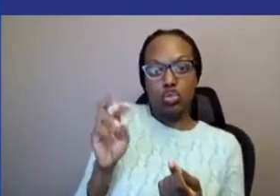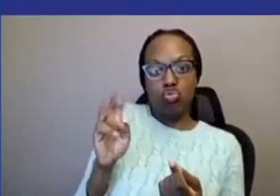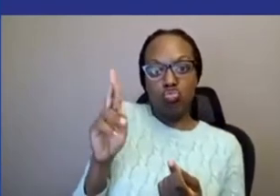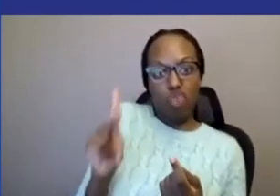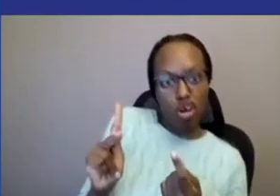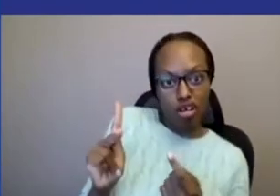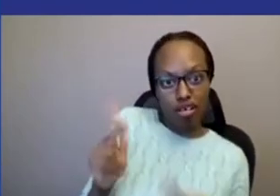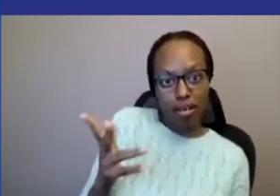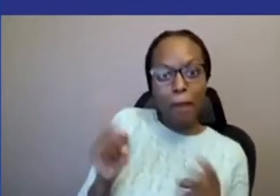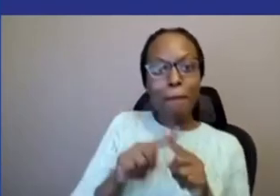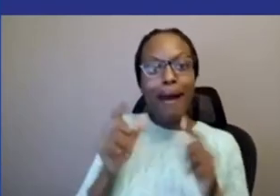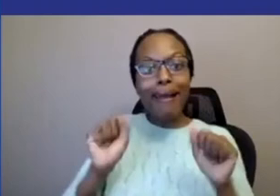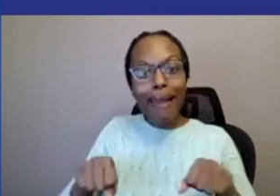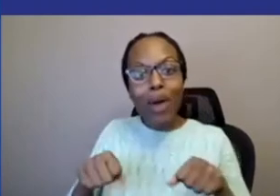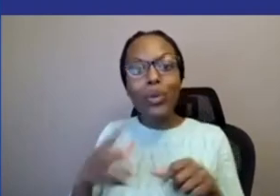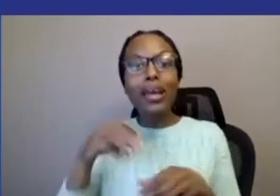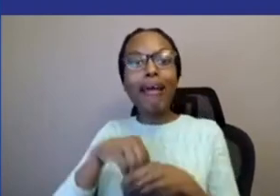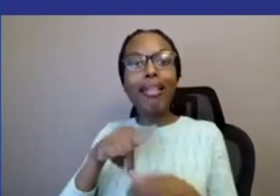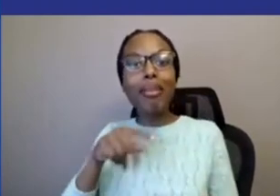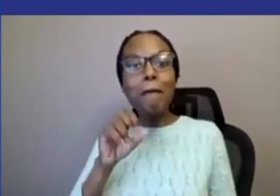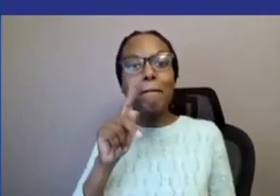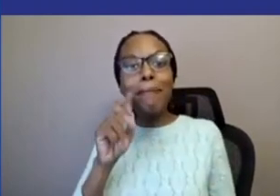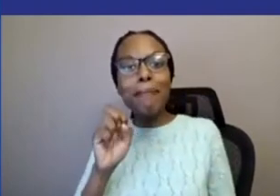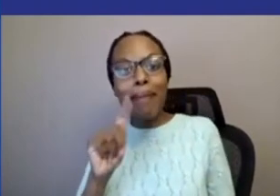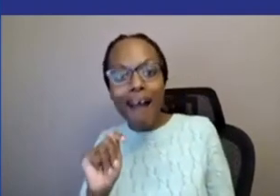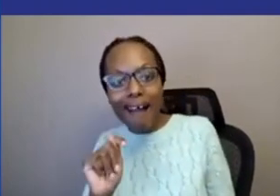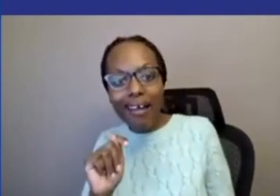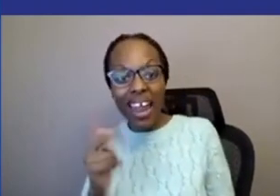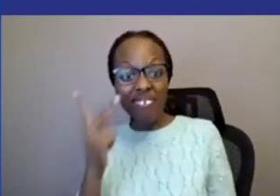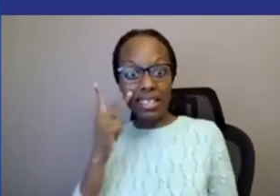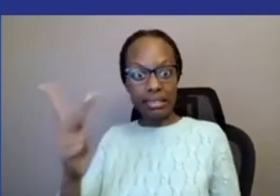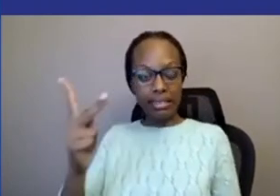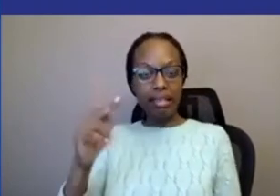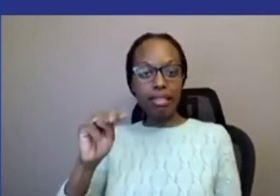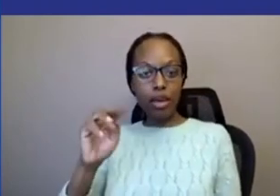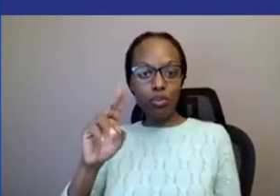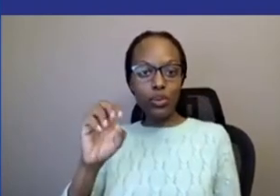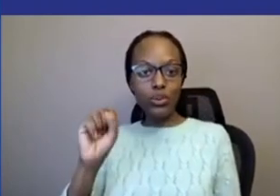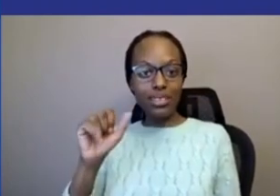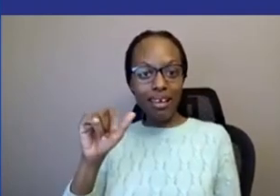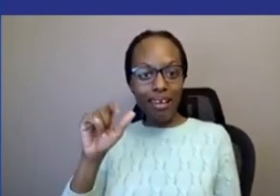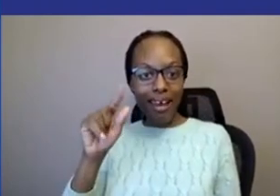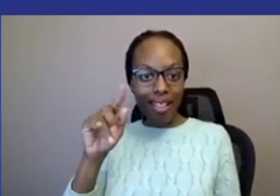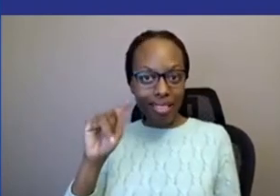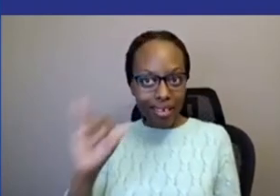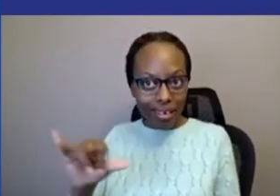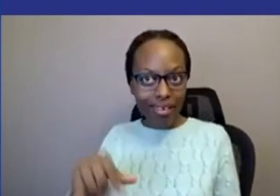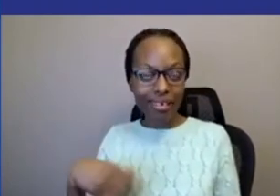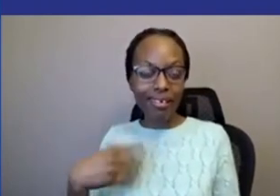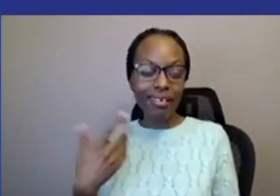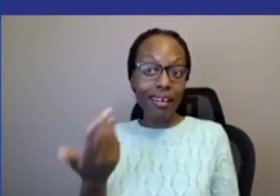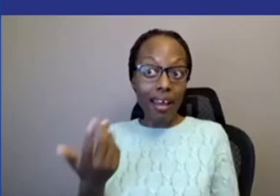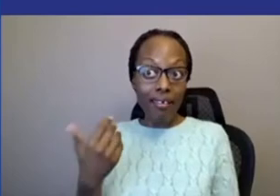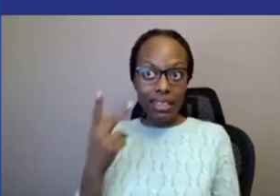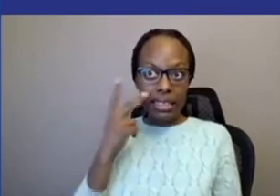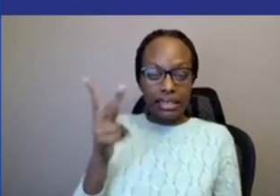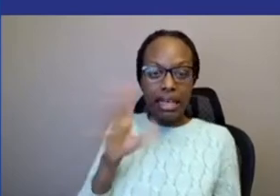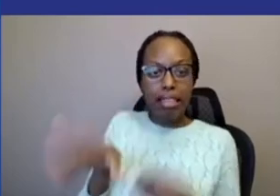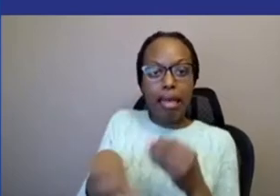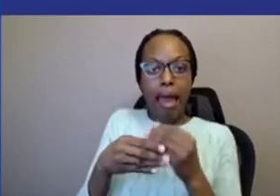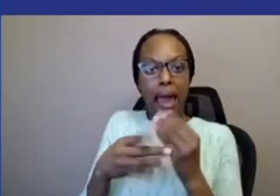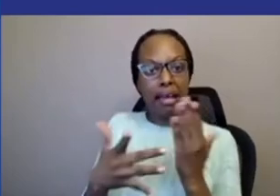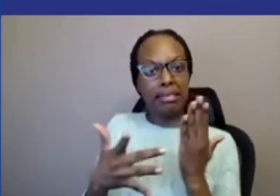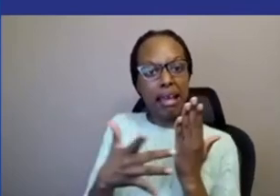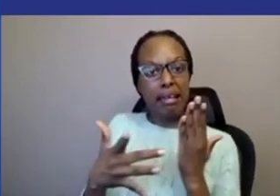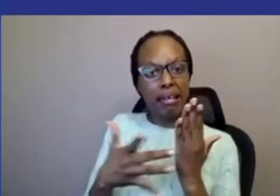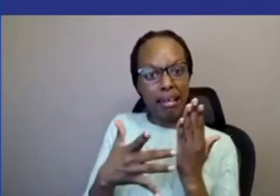Have they seen us put it in the pocket yet? Have they seen the musicality of it? Have they seen the added technique of